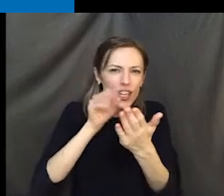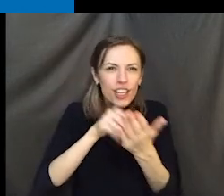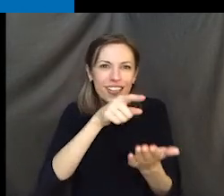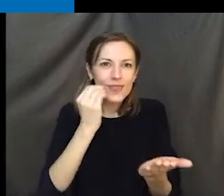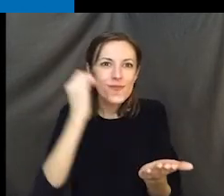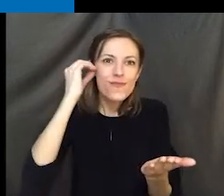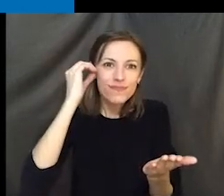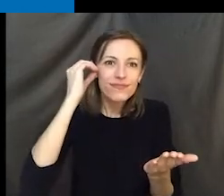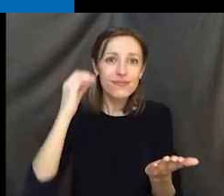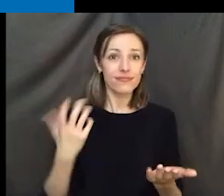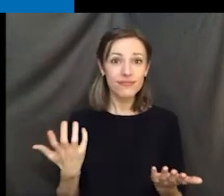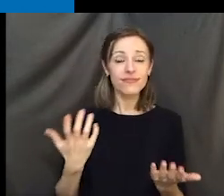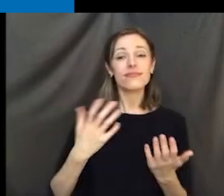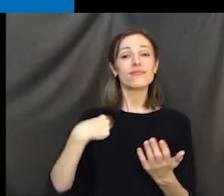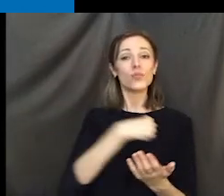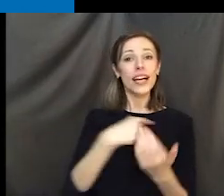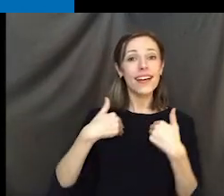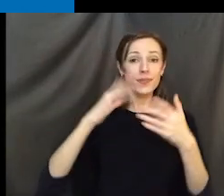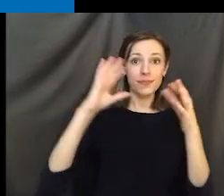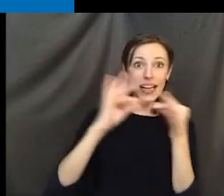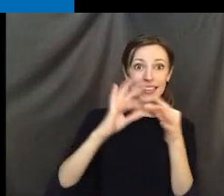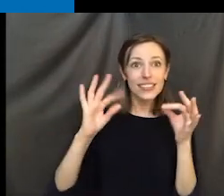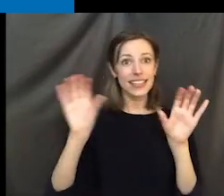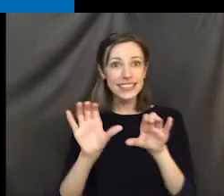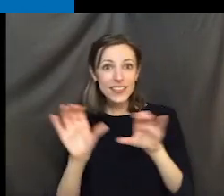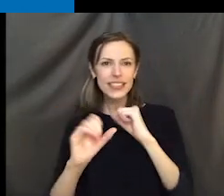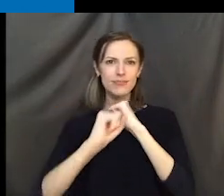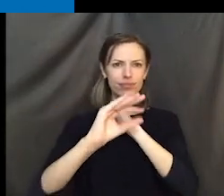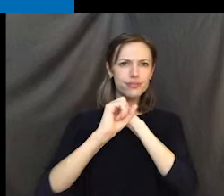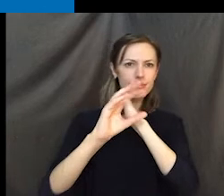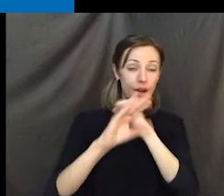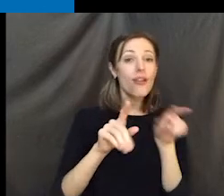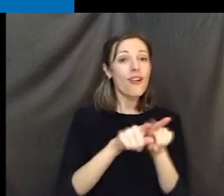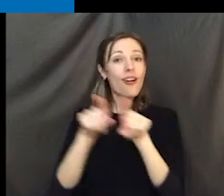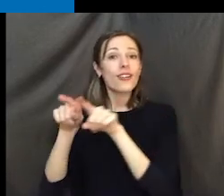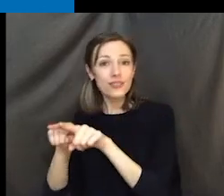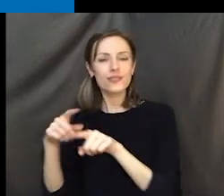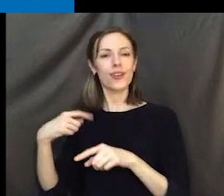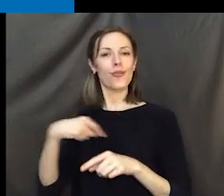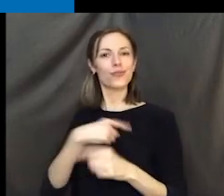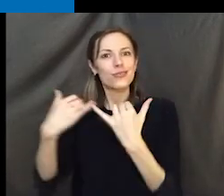playlist, our highly curated, regularly updated digital library of learning through play activities.